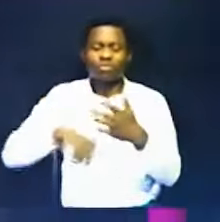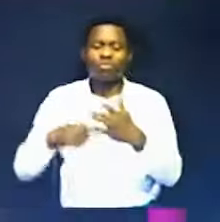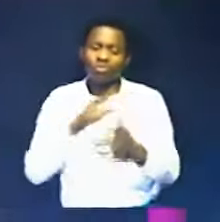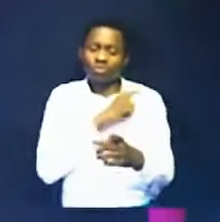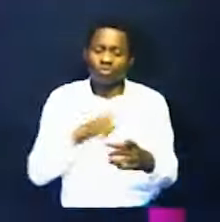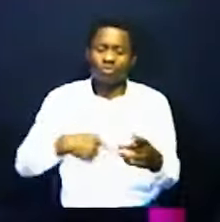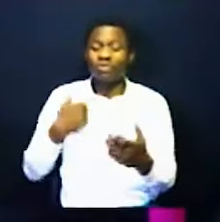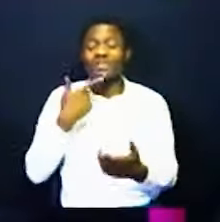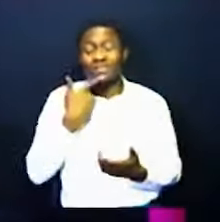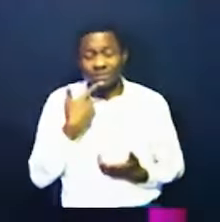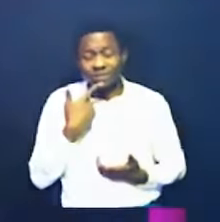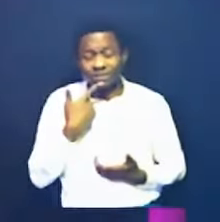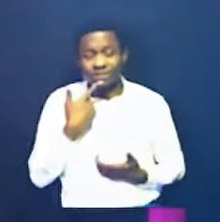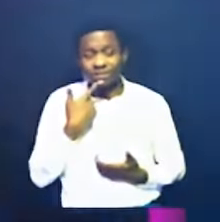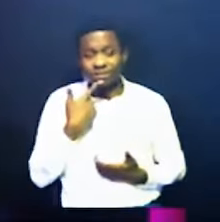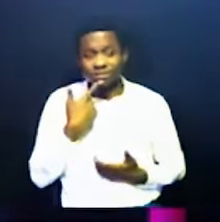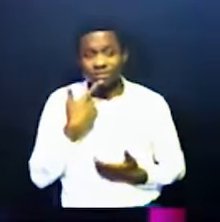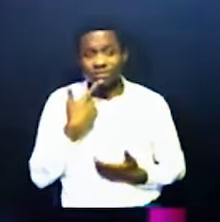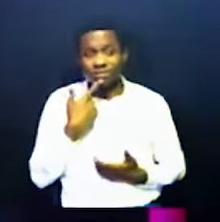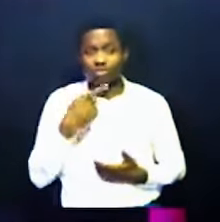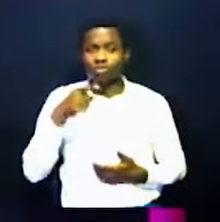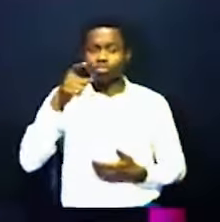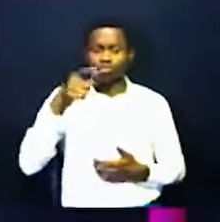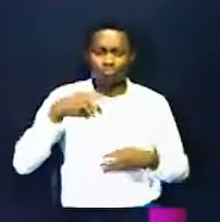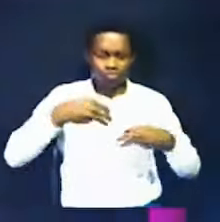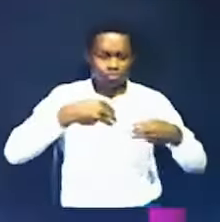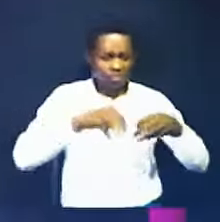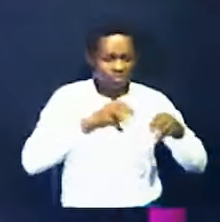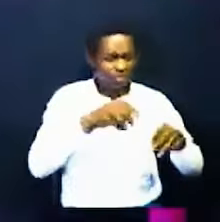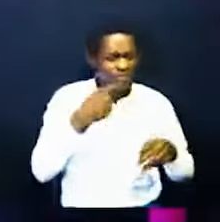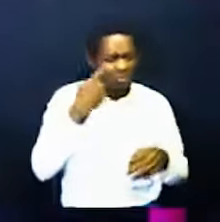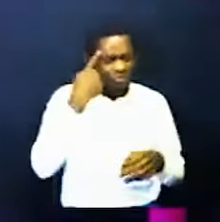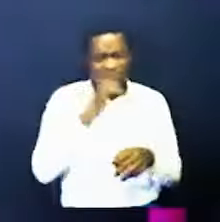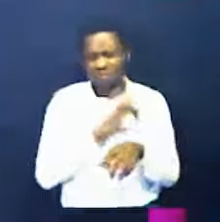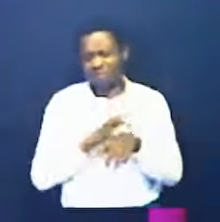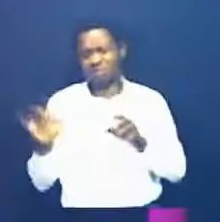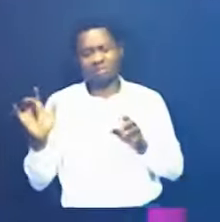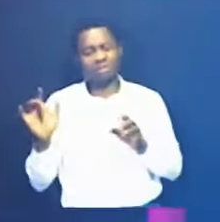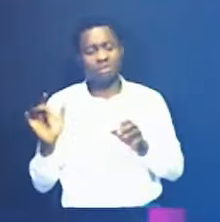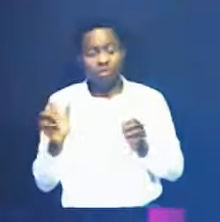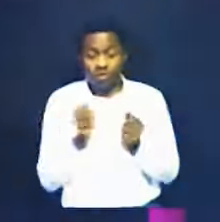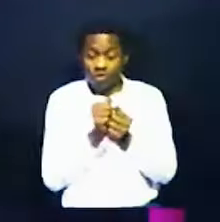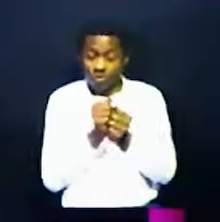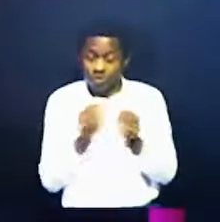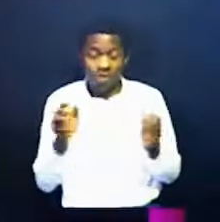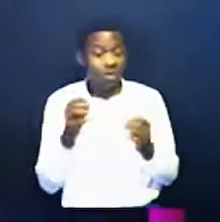says. You were sold for nothing, and without money,